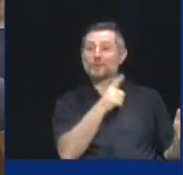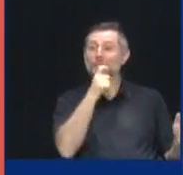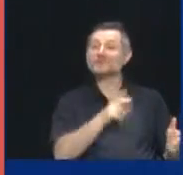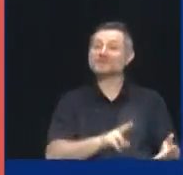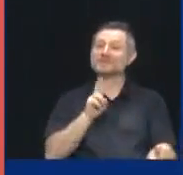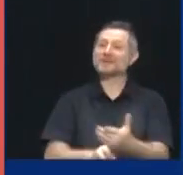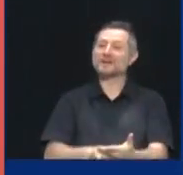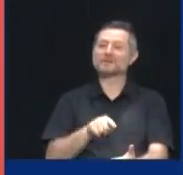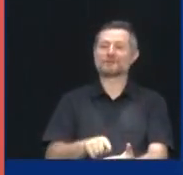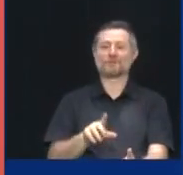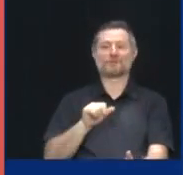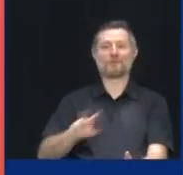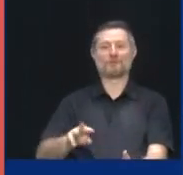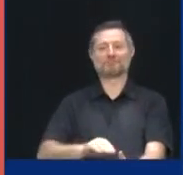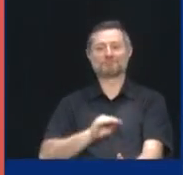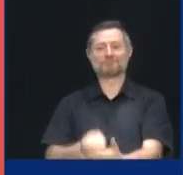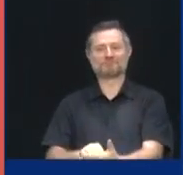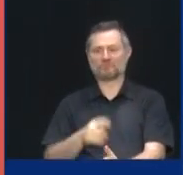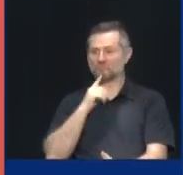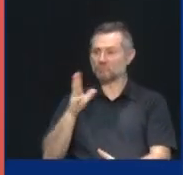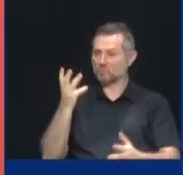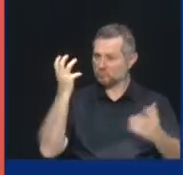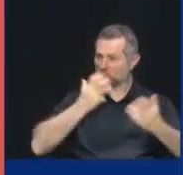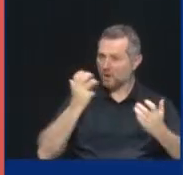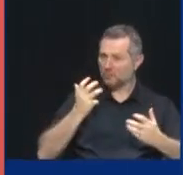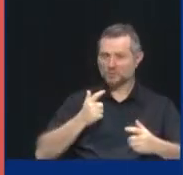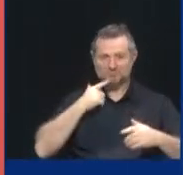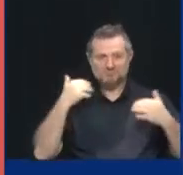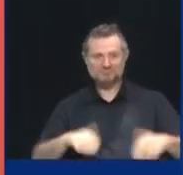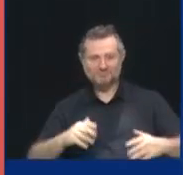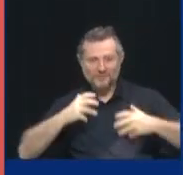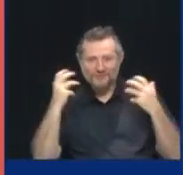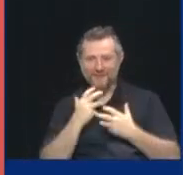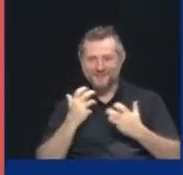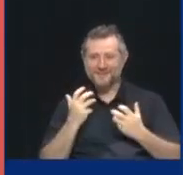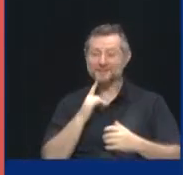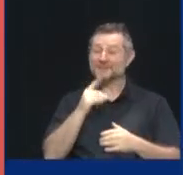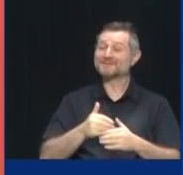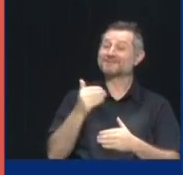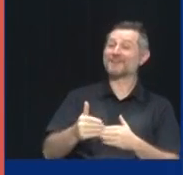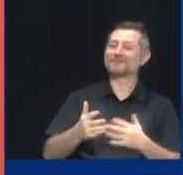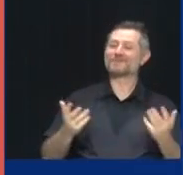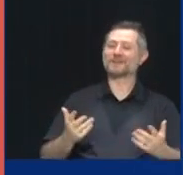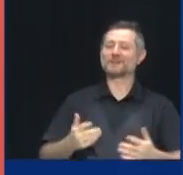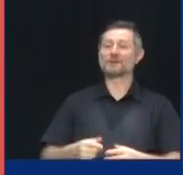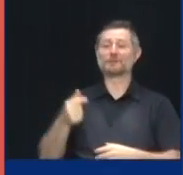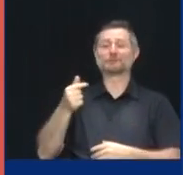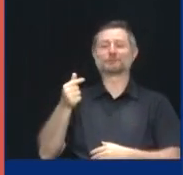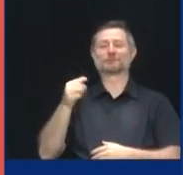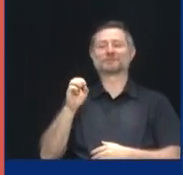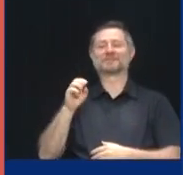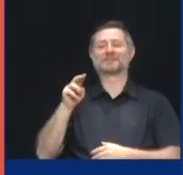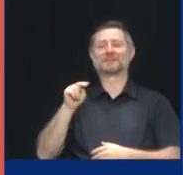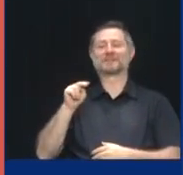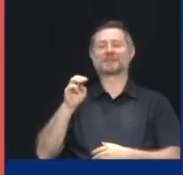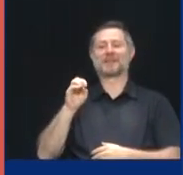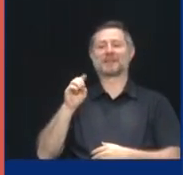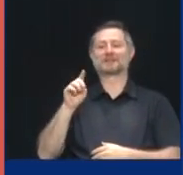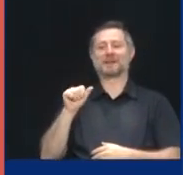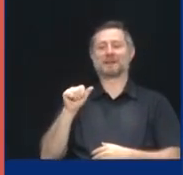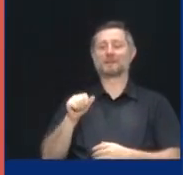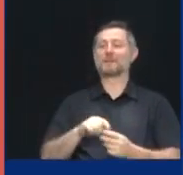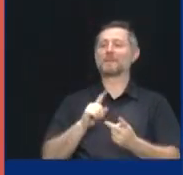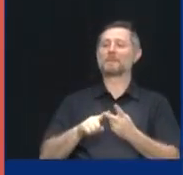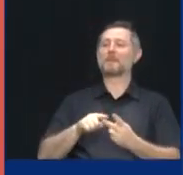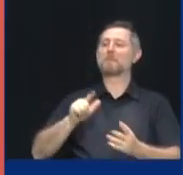And we thought, wow, that's great, but what's next? Well, what's next was gender. What's next was the ban on conversion therapy.